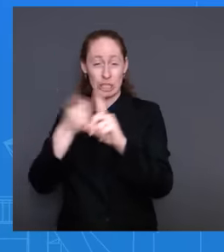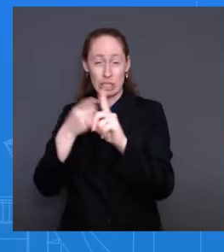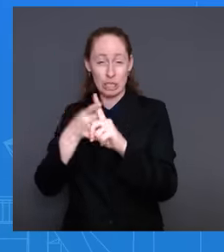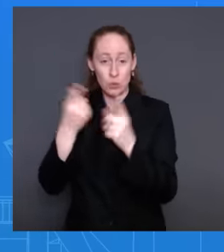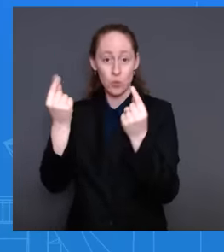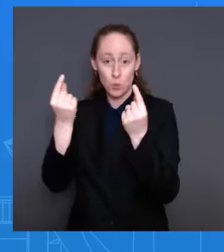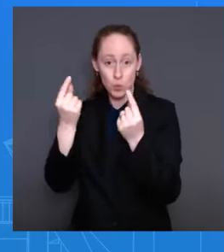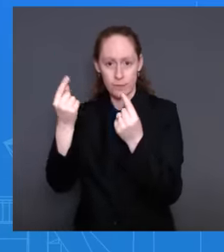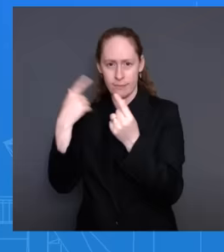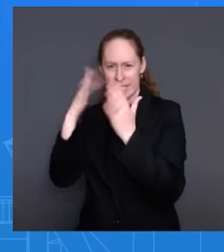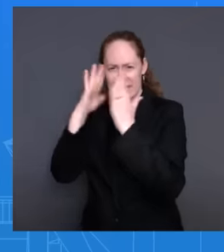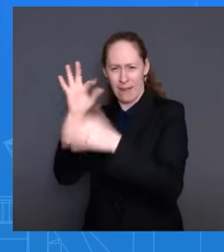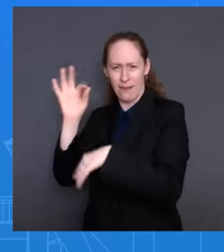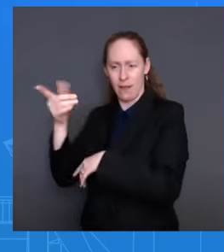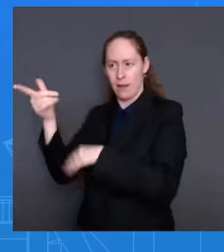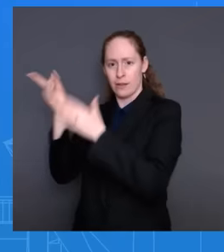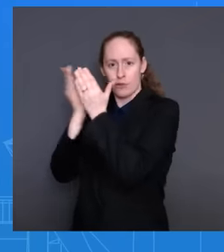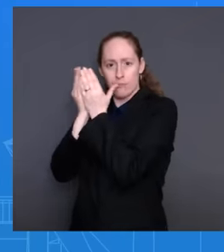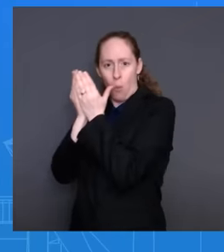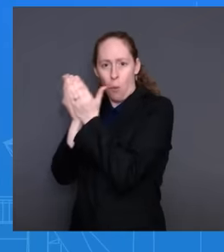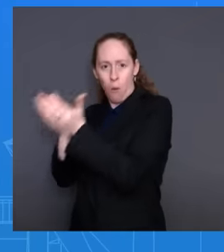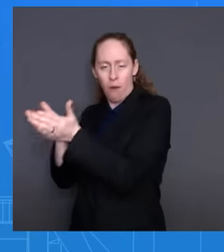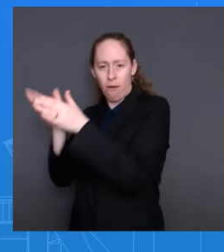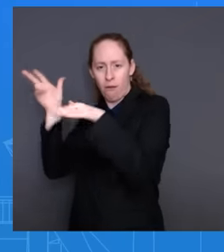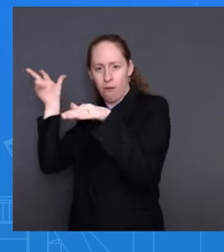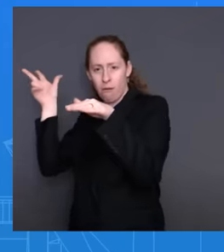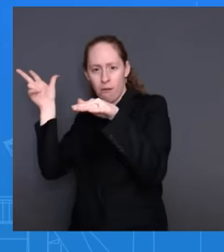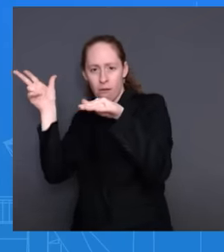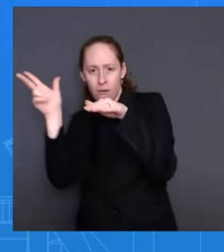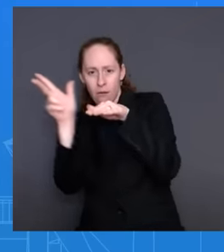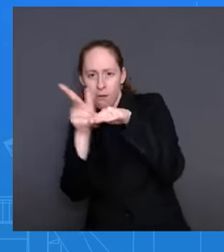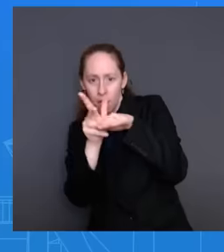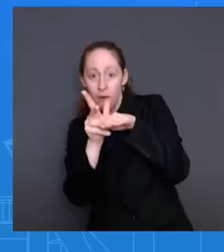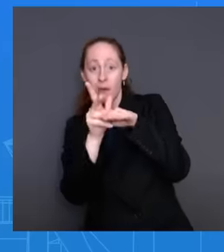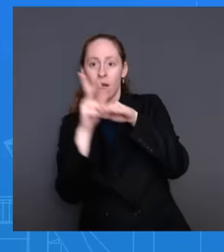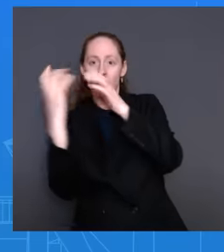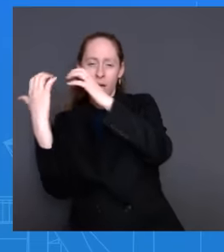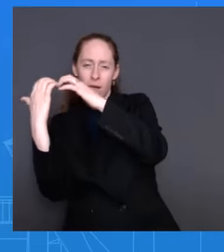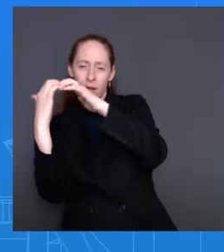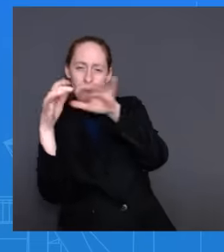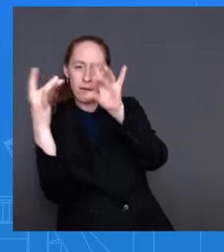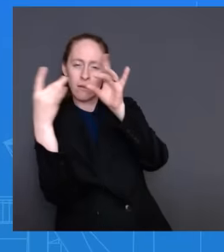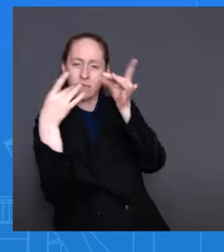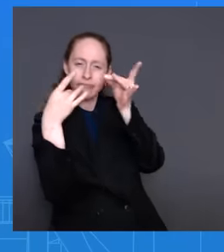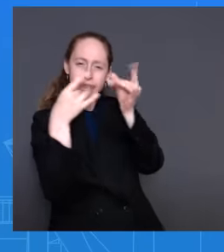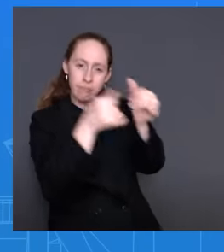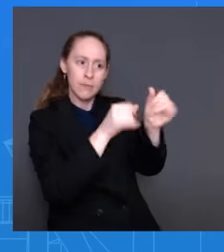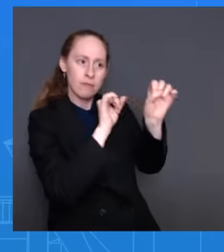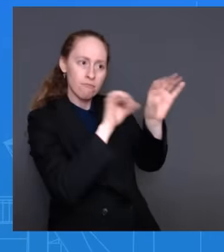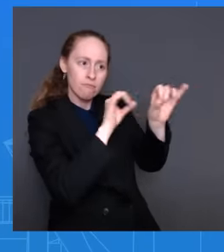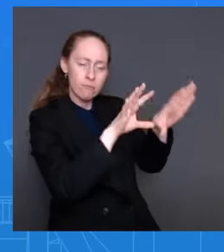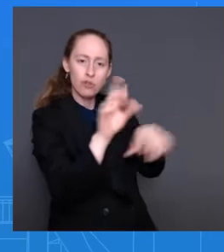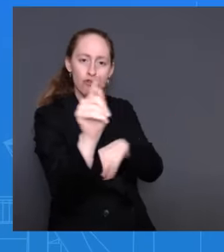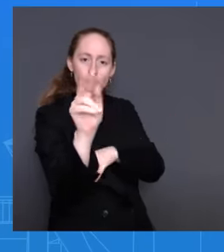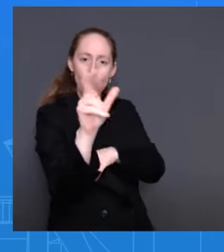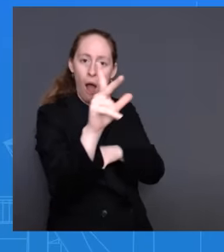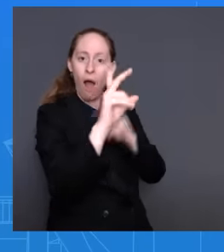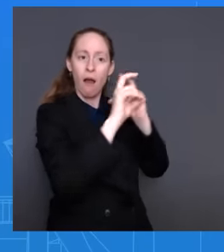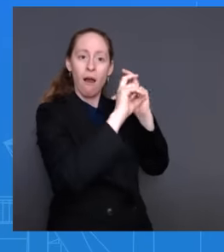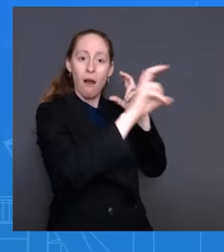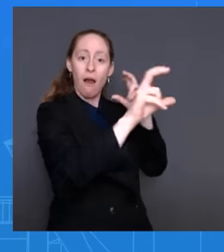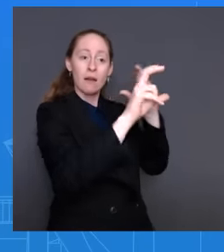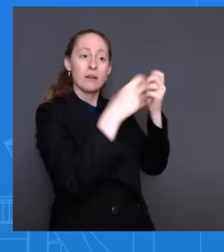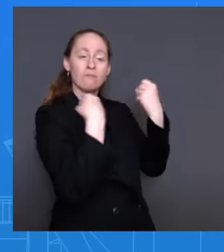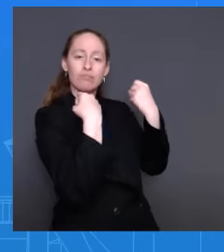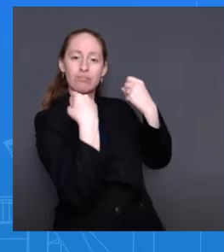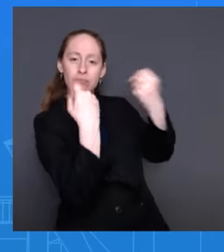time, which puts us in a better position to navigate potential new supply shocks, but they